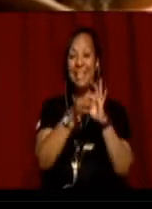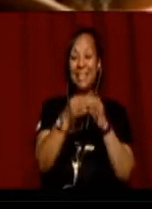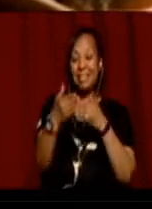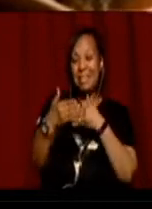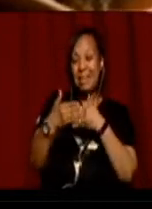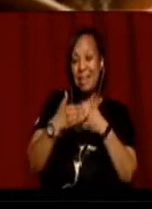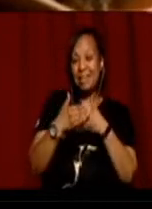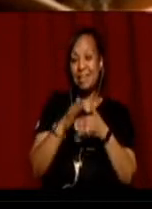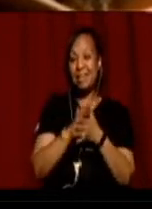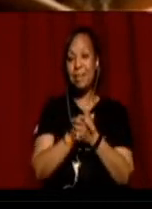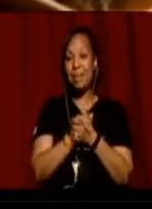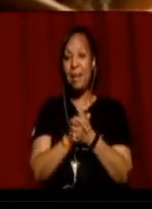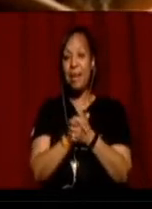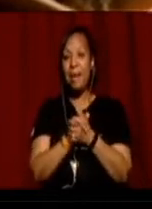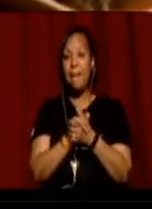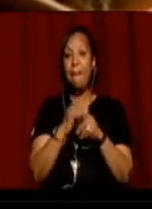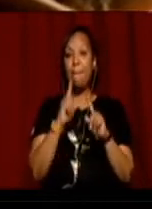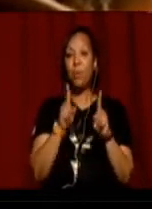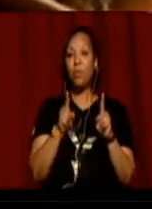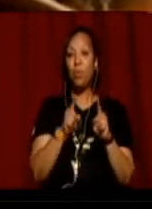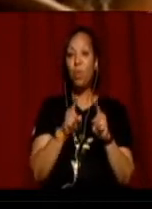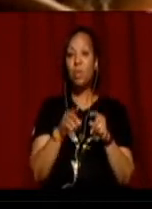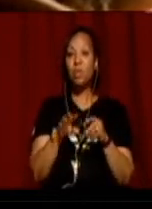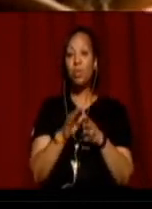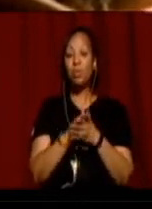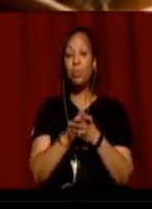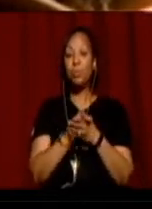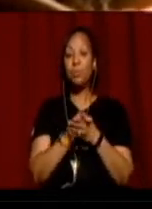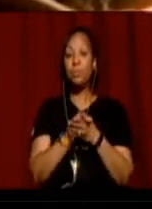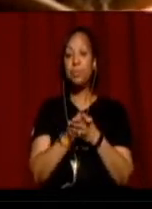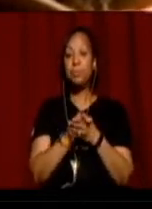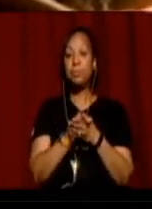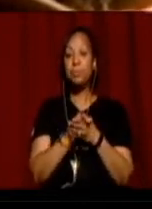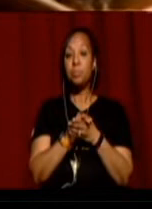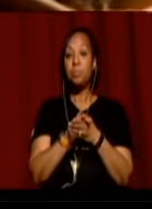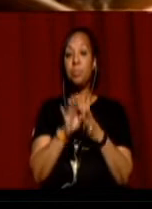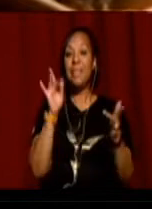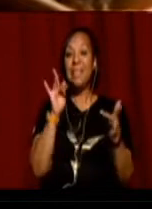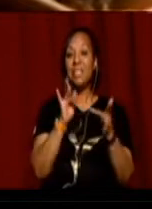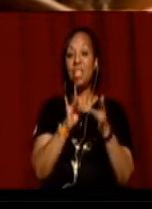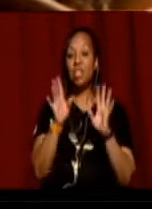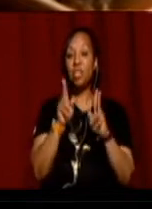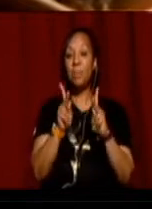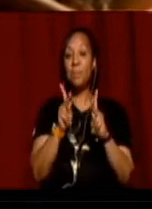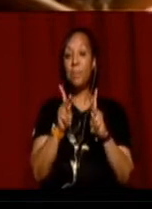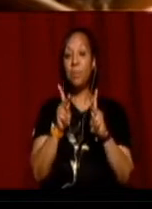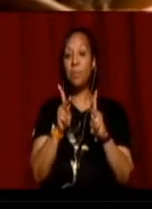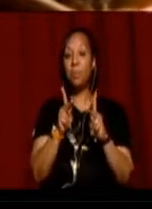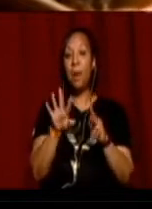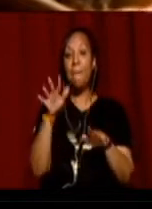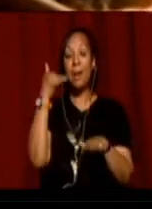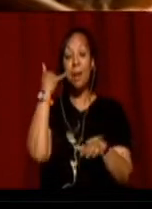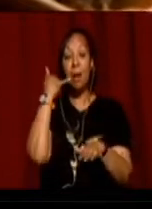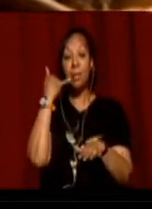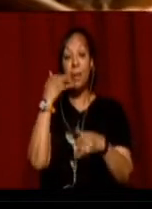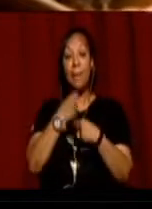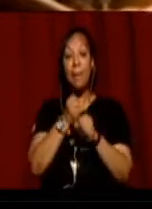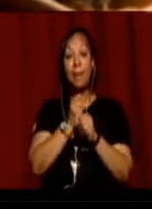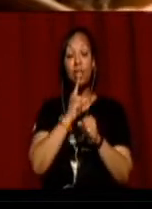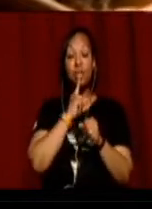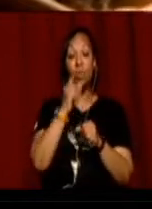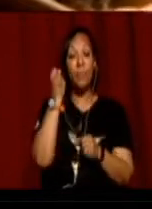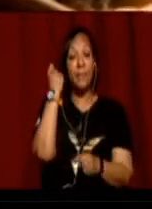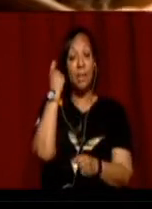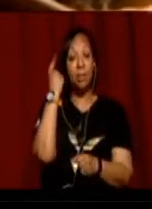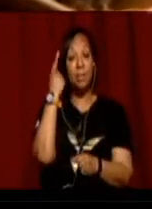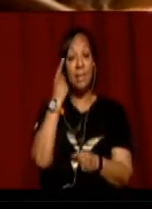with. And then ideally, we want to touch those contacts by calling them and making sure that they